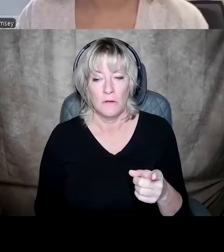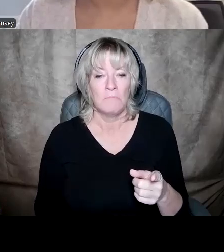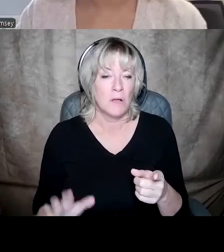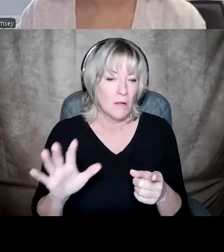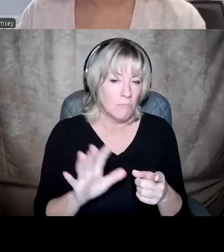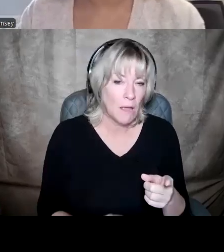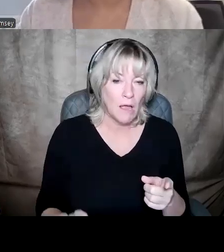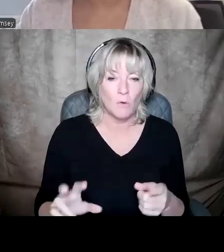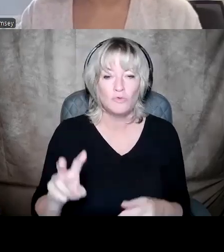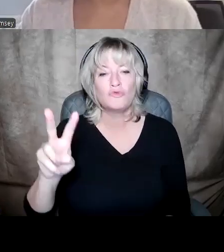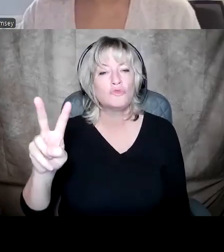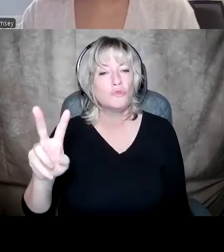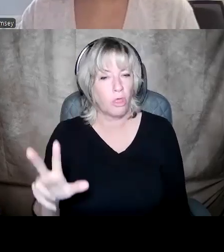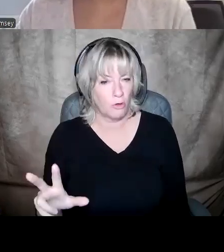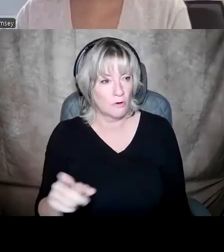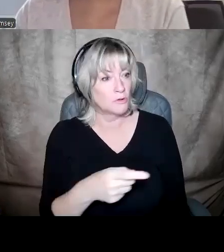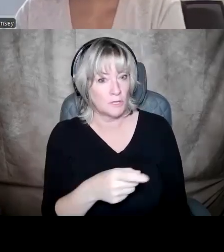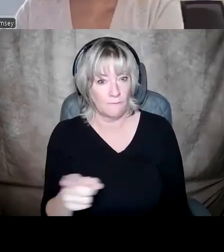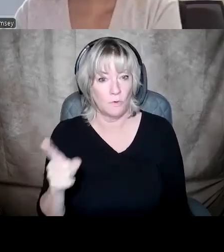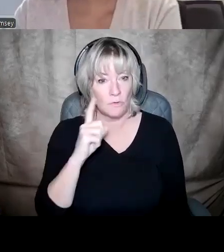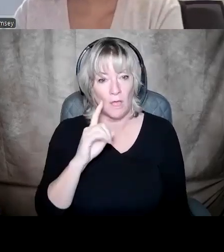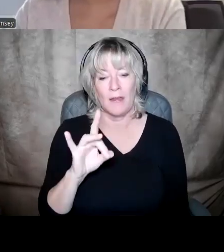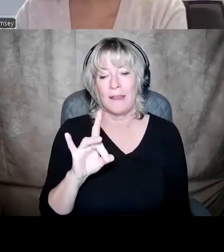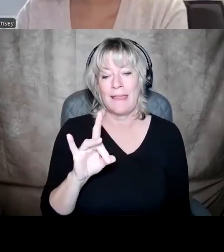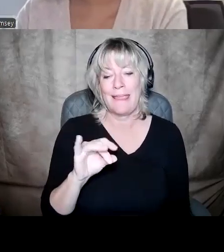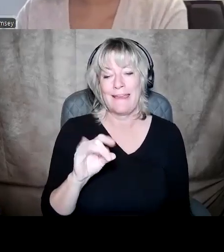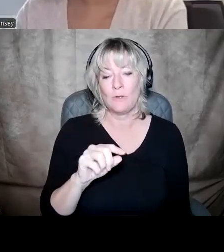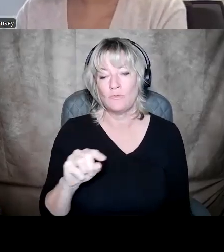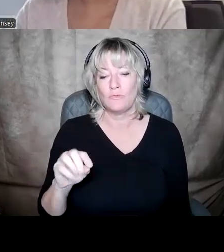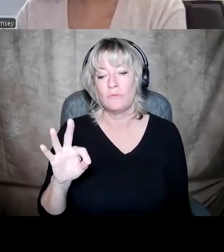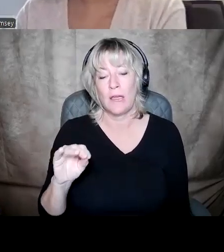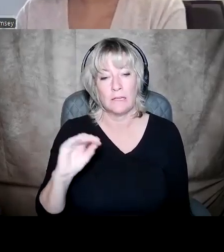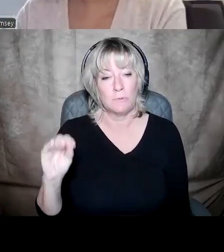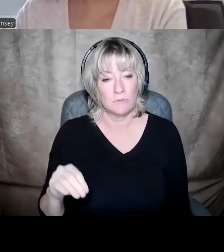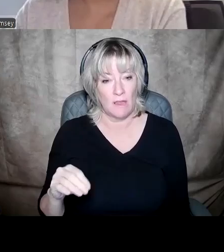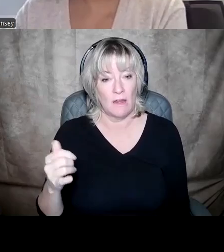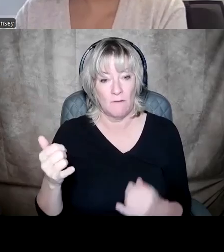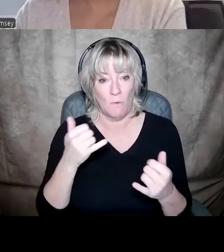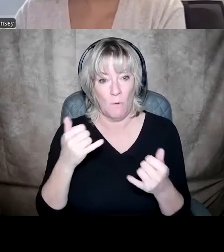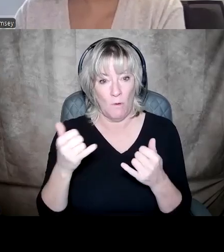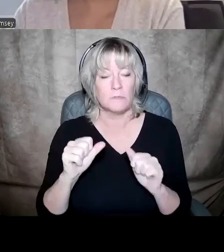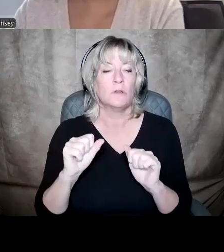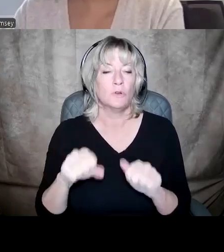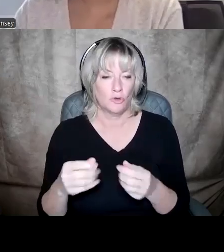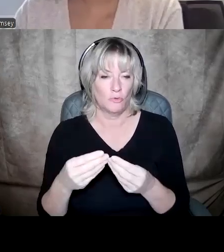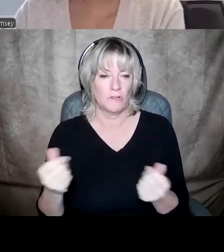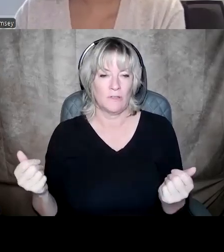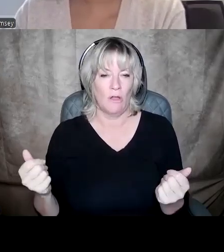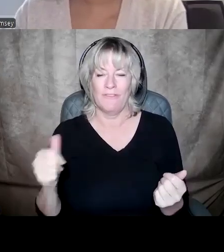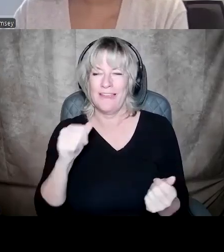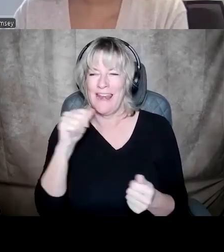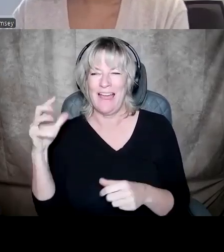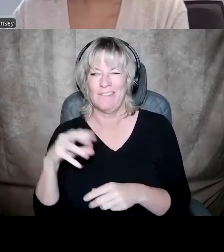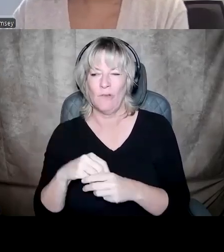about 2/3 of us thought that 80-90% of calls could be resolved with law enforcement, without law enforcement